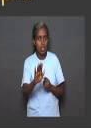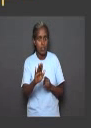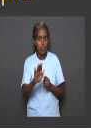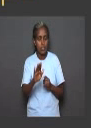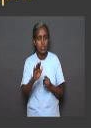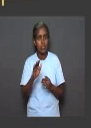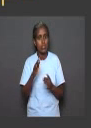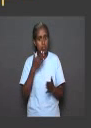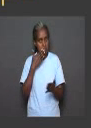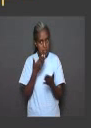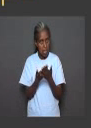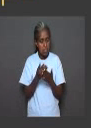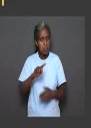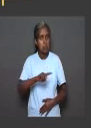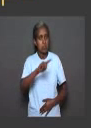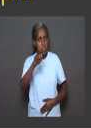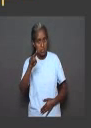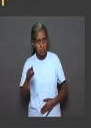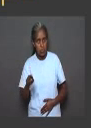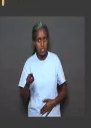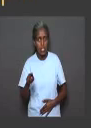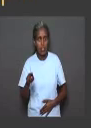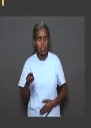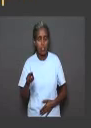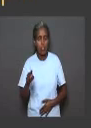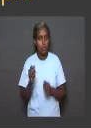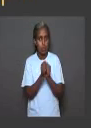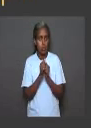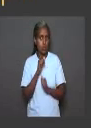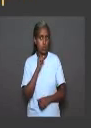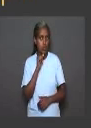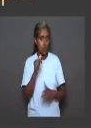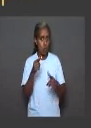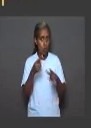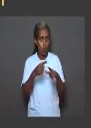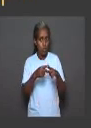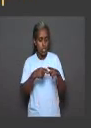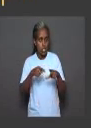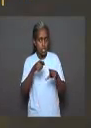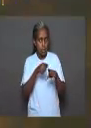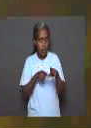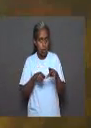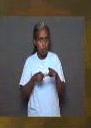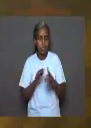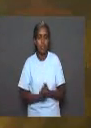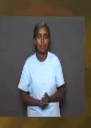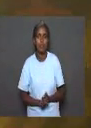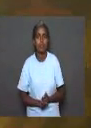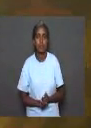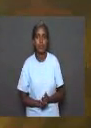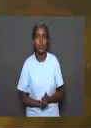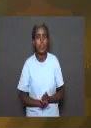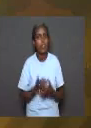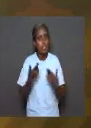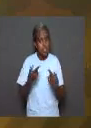a nice, smooth curve with no sharp corners. Let